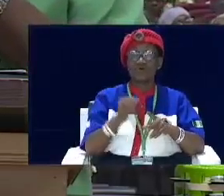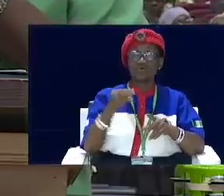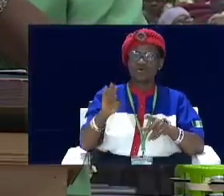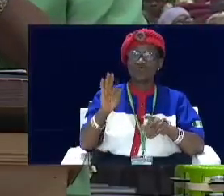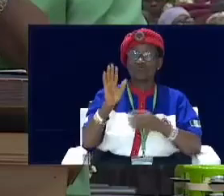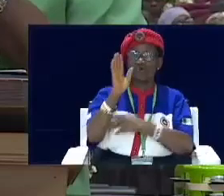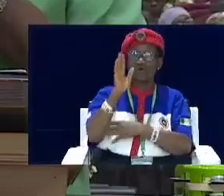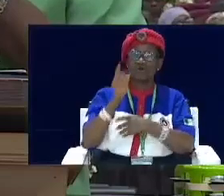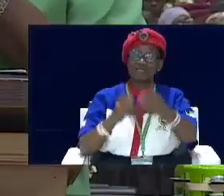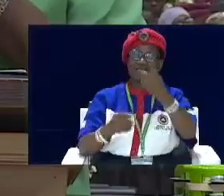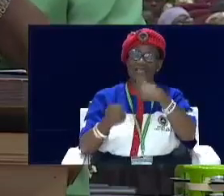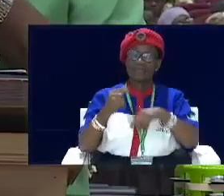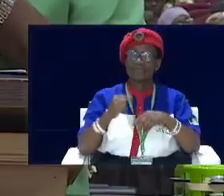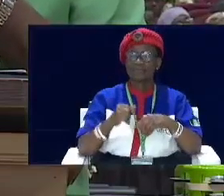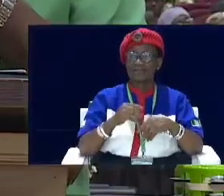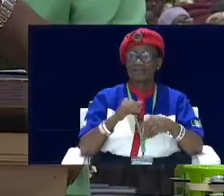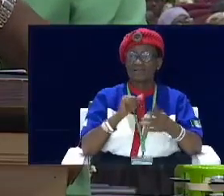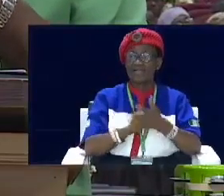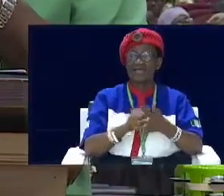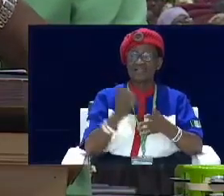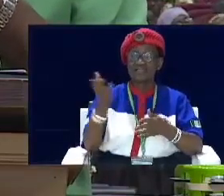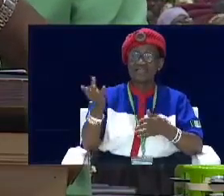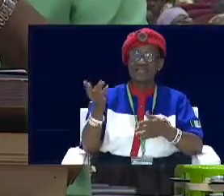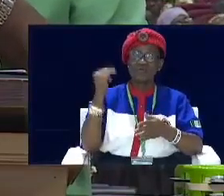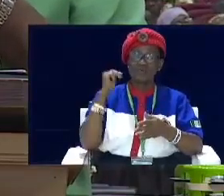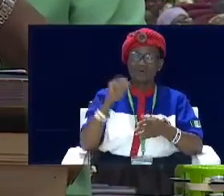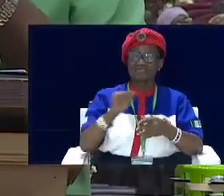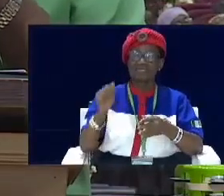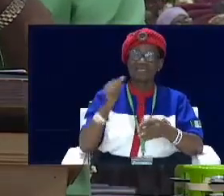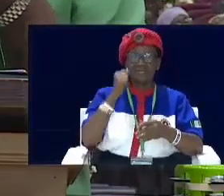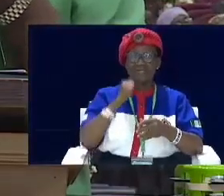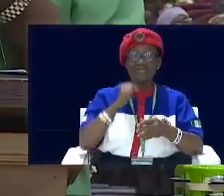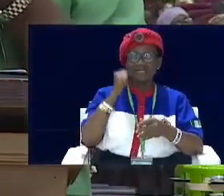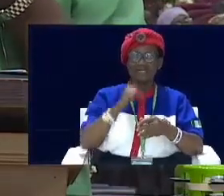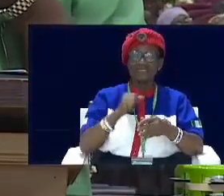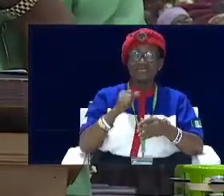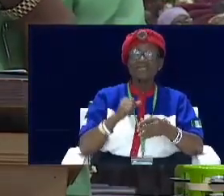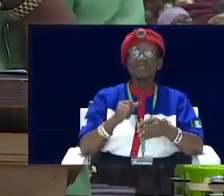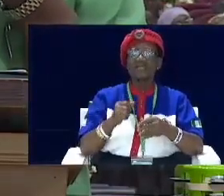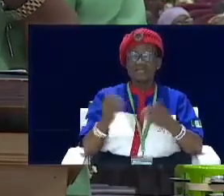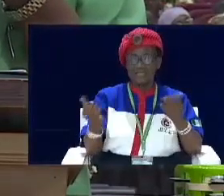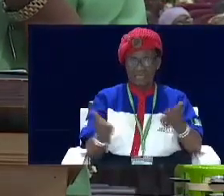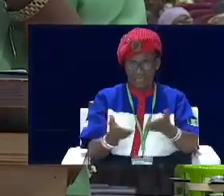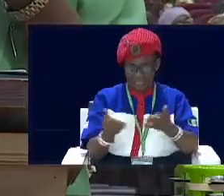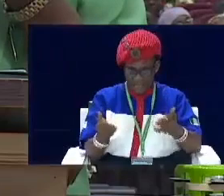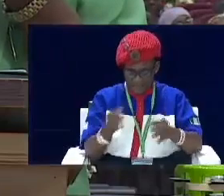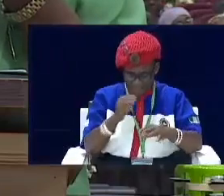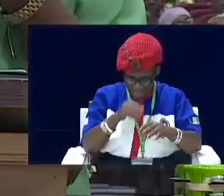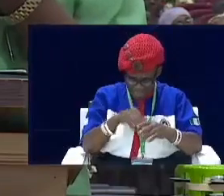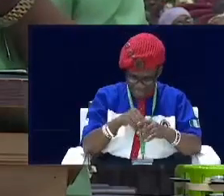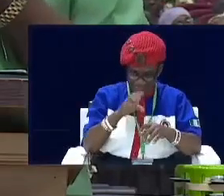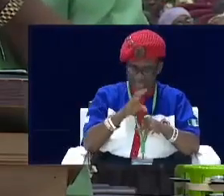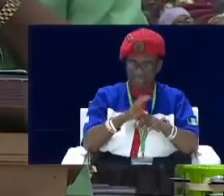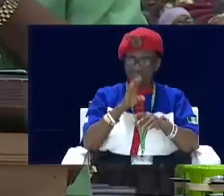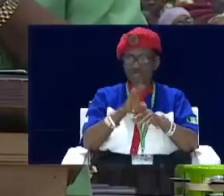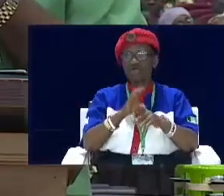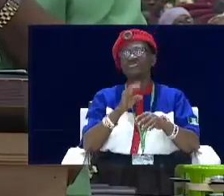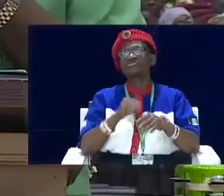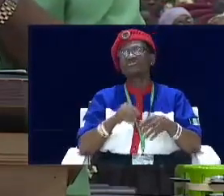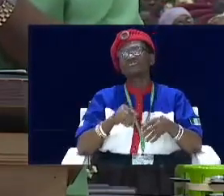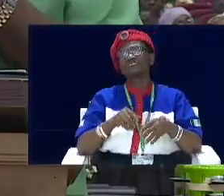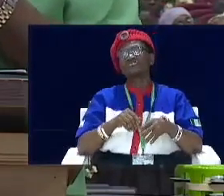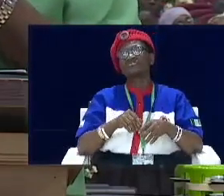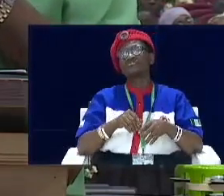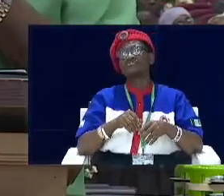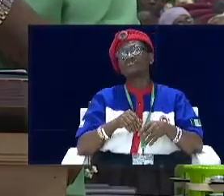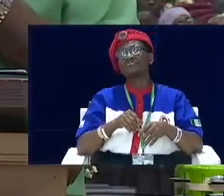wa. That there was a lady in the congregation. Omo obirin kan be laarin ero. That